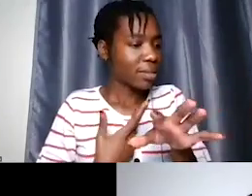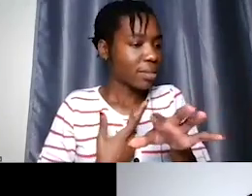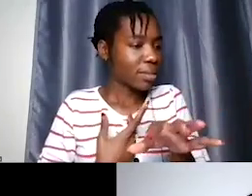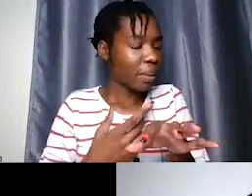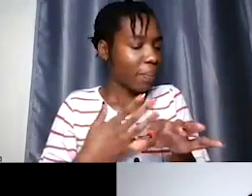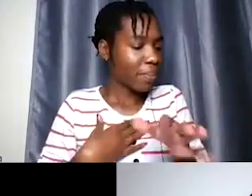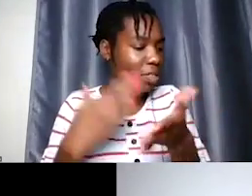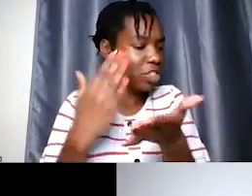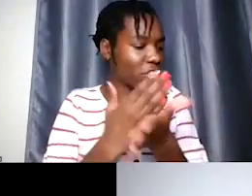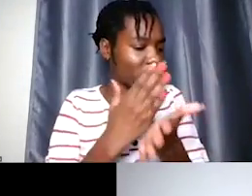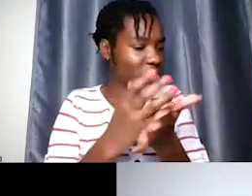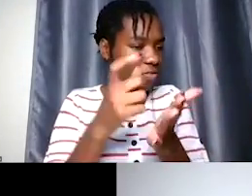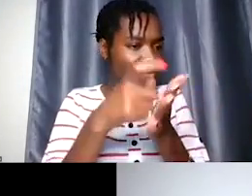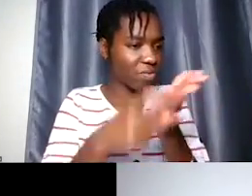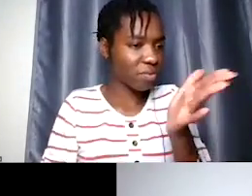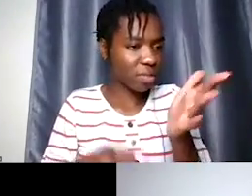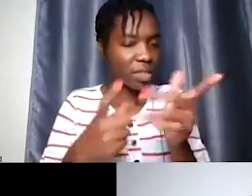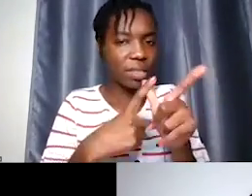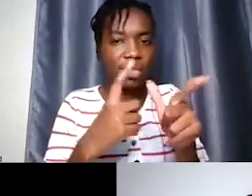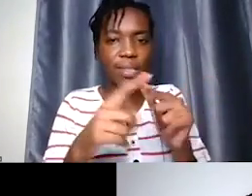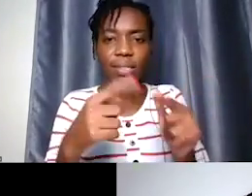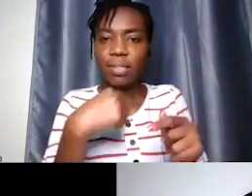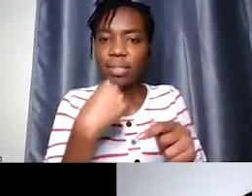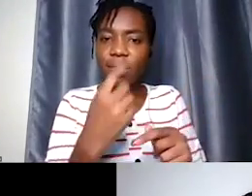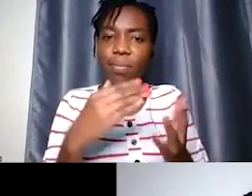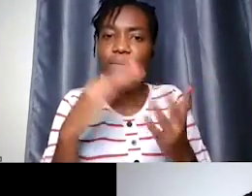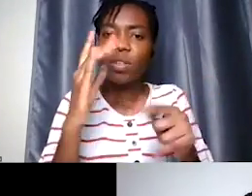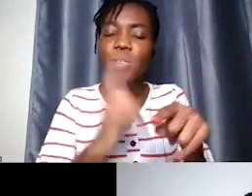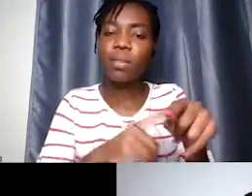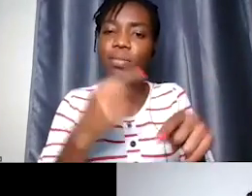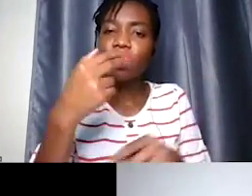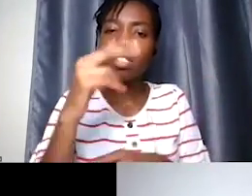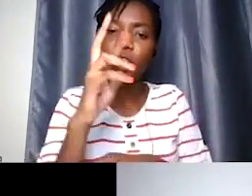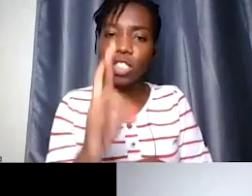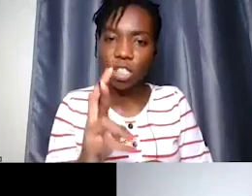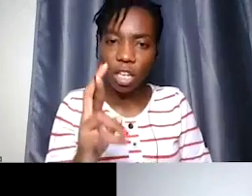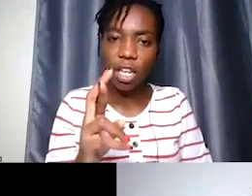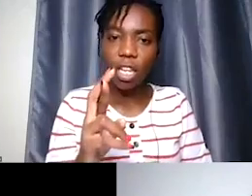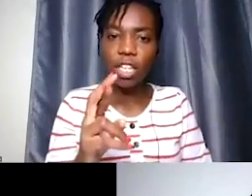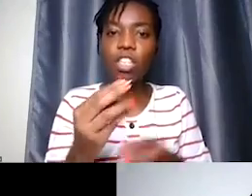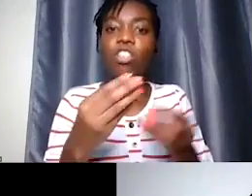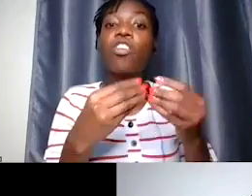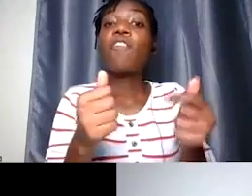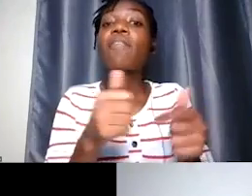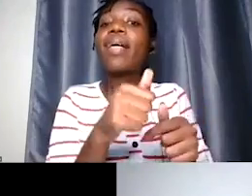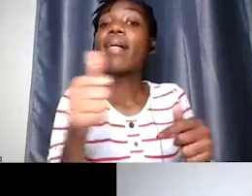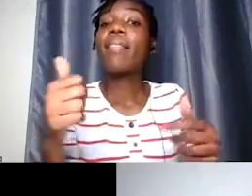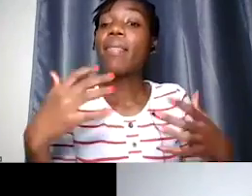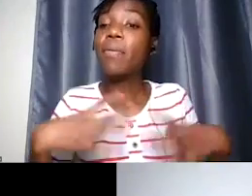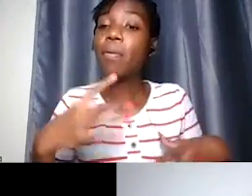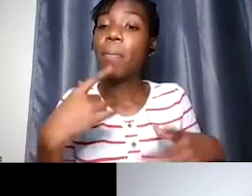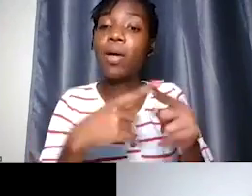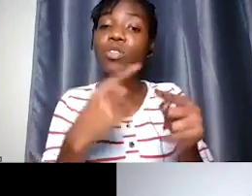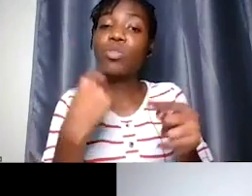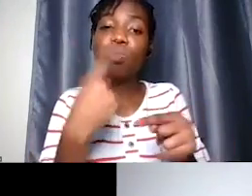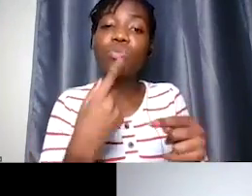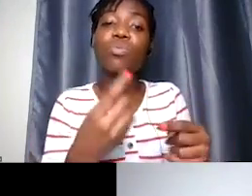like, sometimes HRs are the people who sort out the other people, but who sorts out the HR?